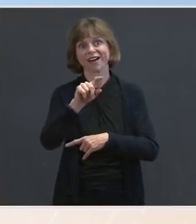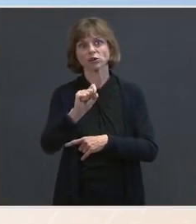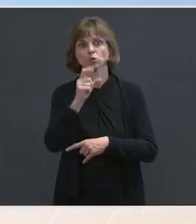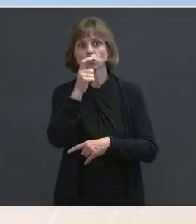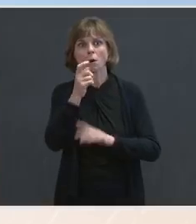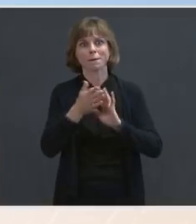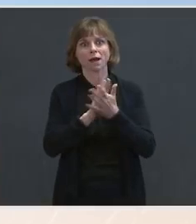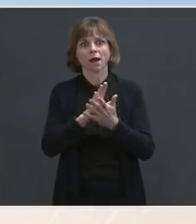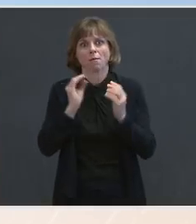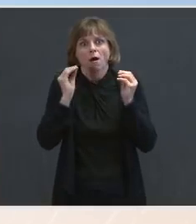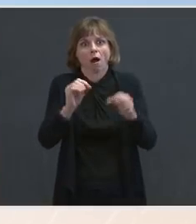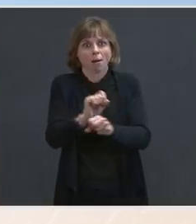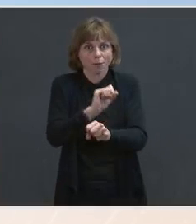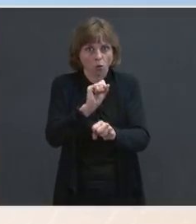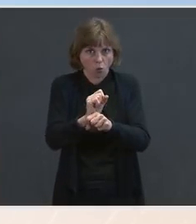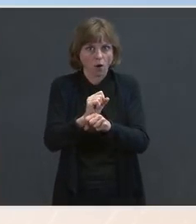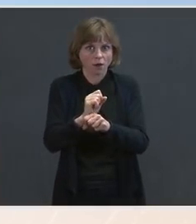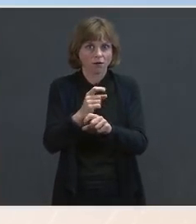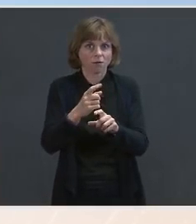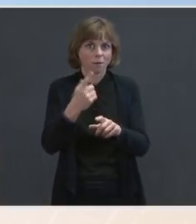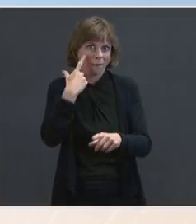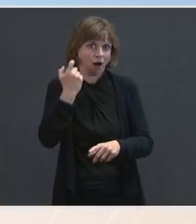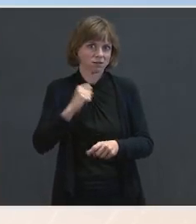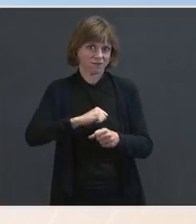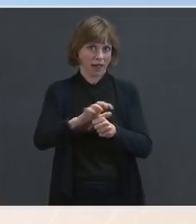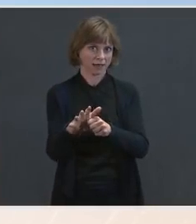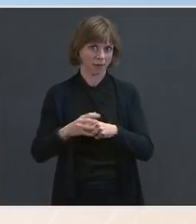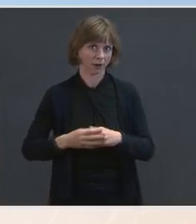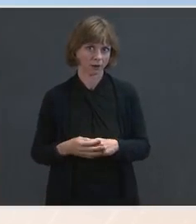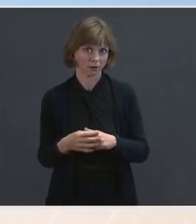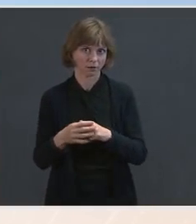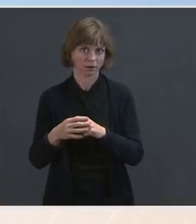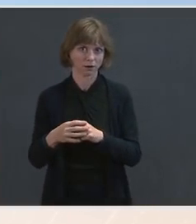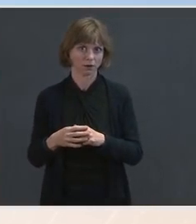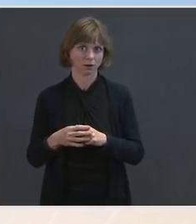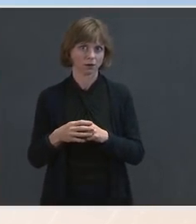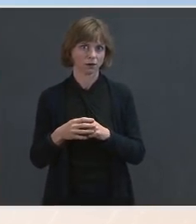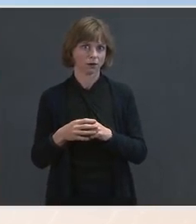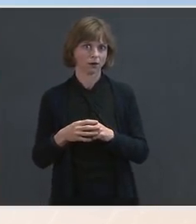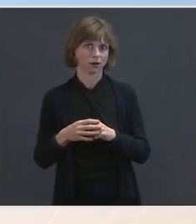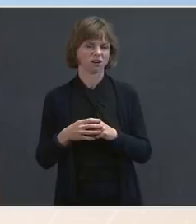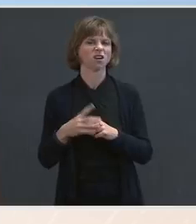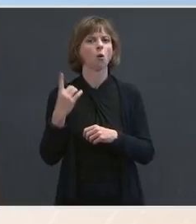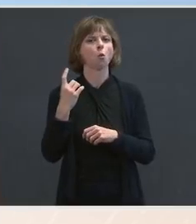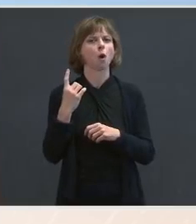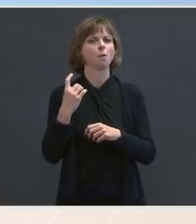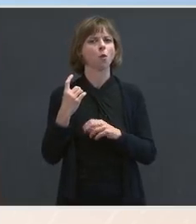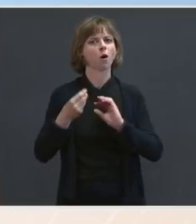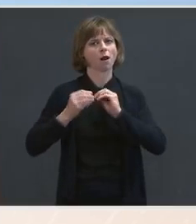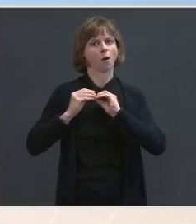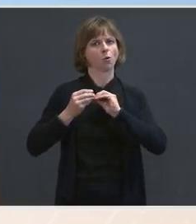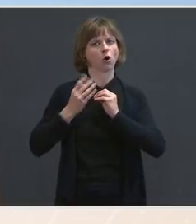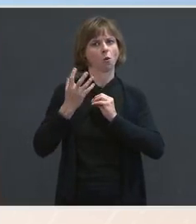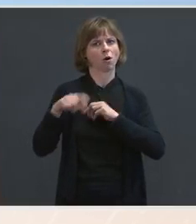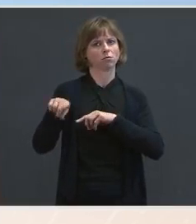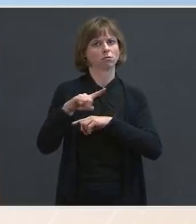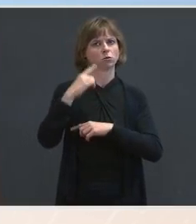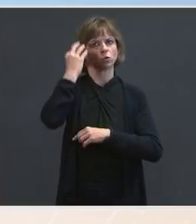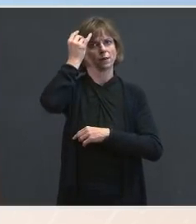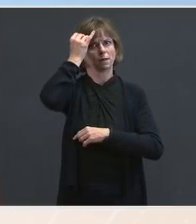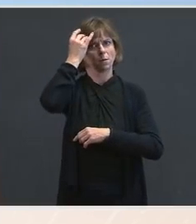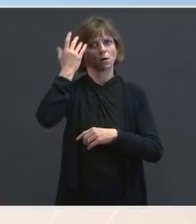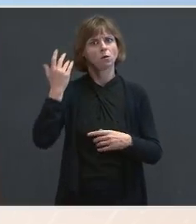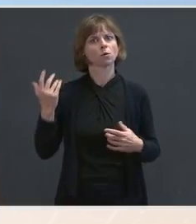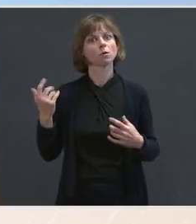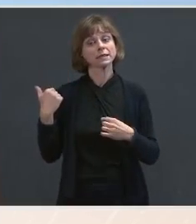pandemic. Now, let me just give you one other figure for you to consider. Since